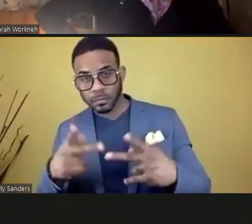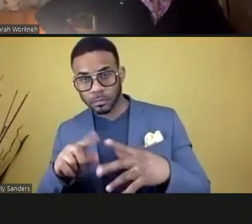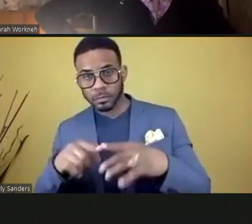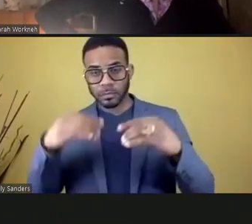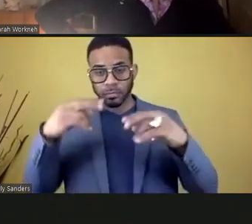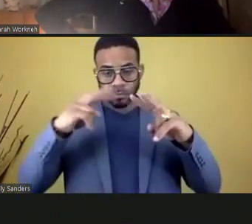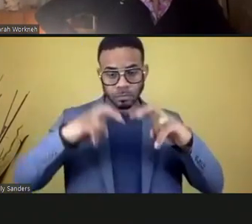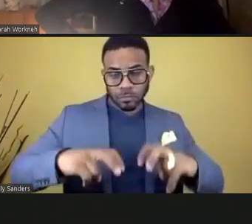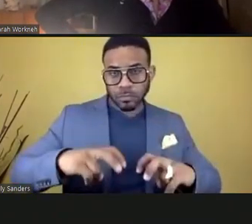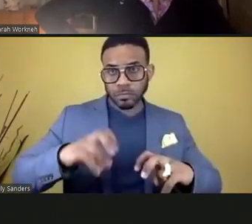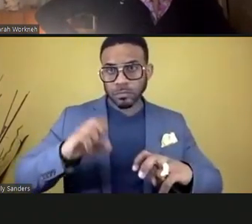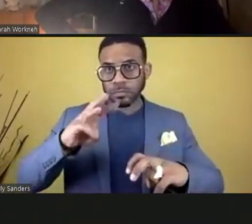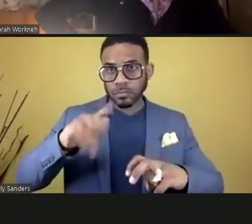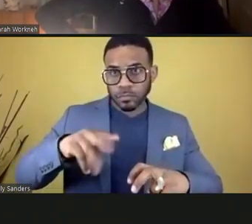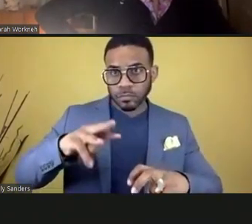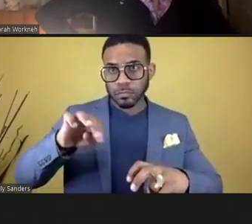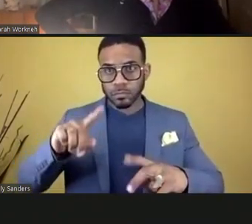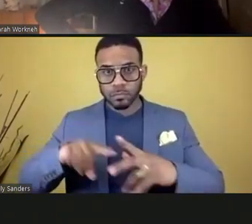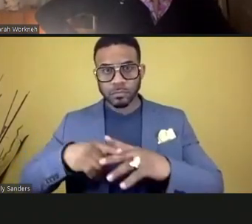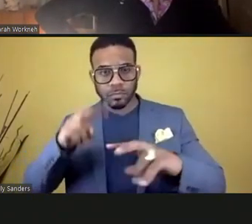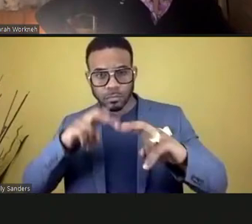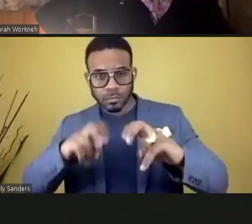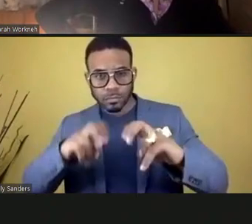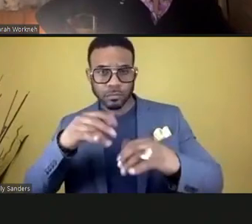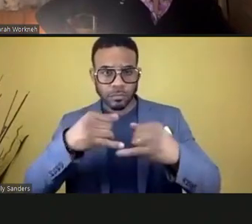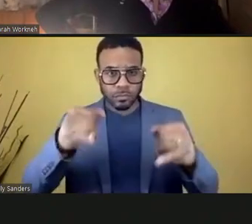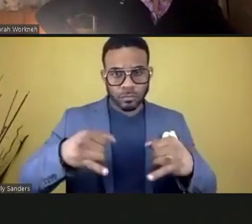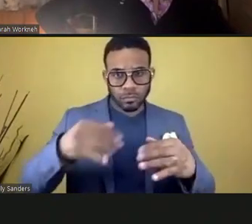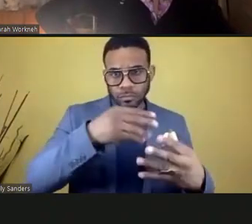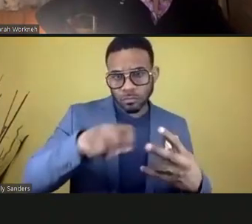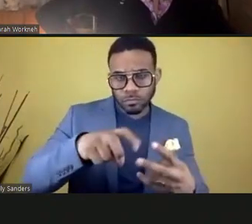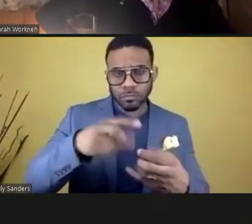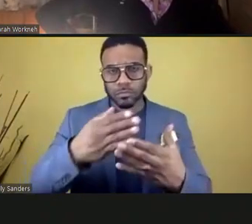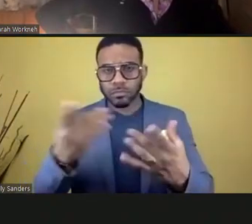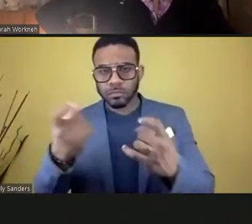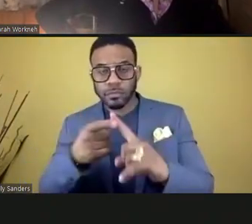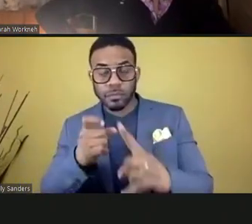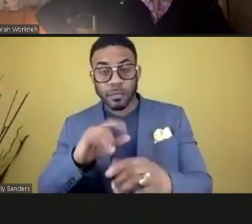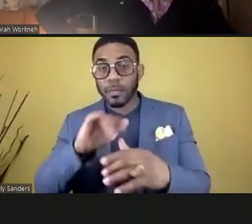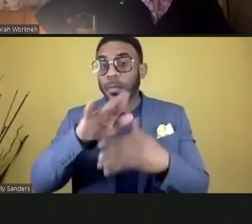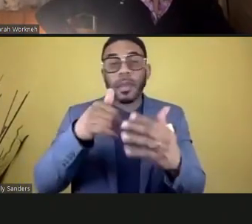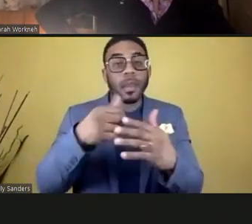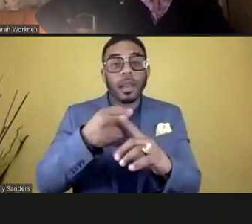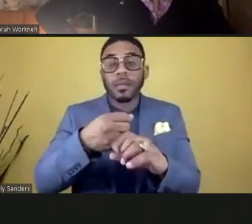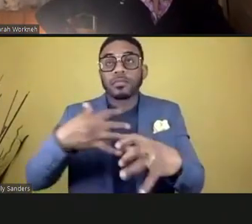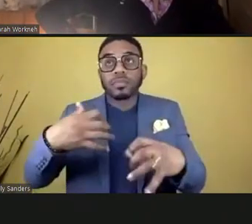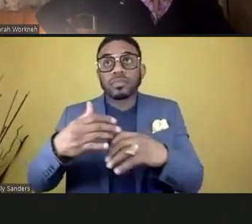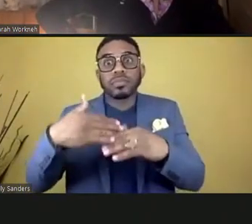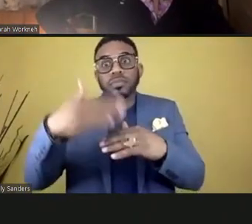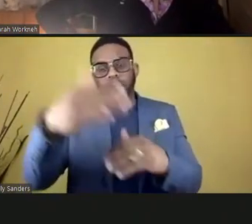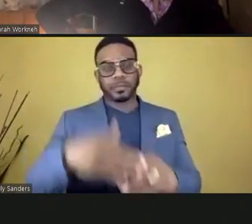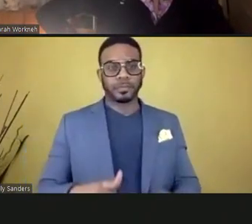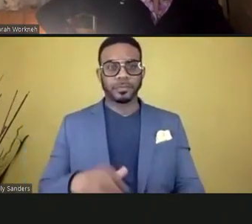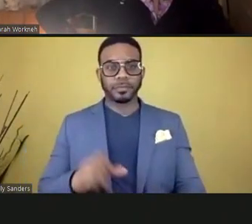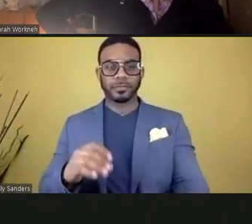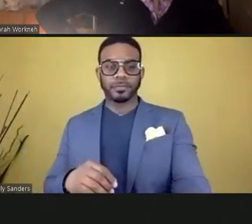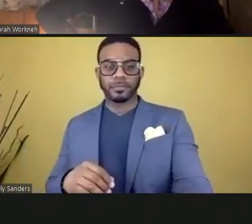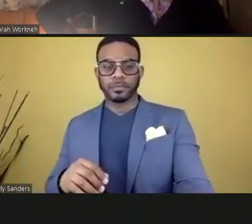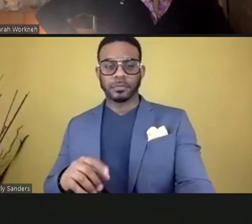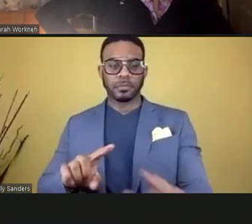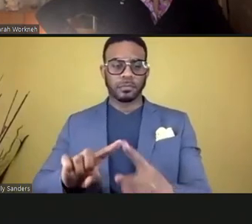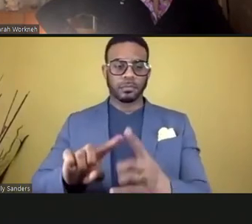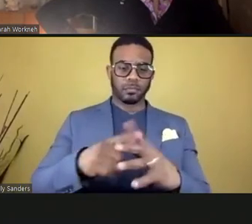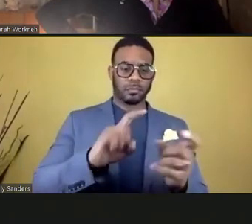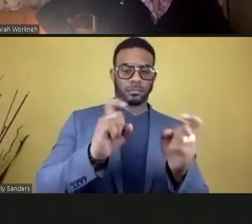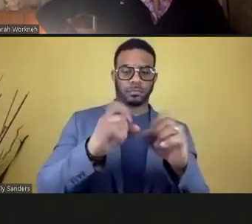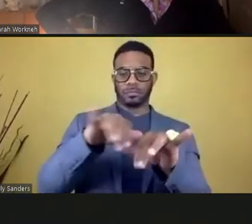explore swap meets and starts to explore the border transitions and where things are coming from. And it all kind of explodes from there and starts to change systems.